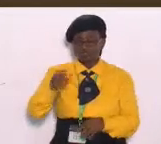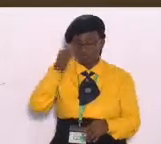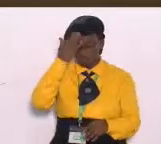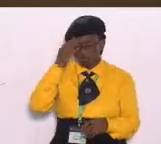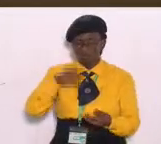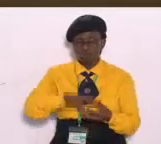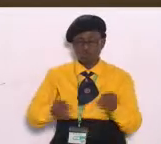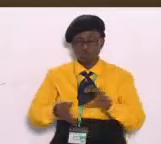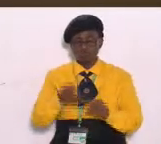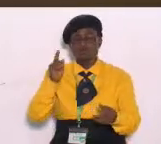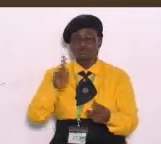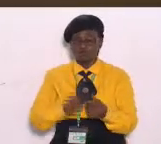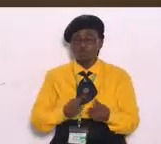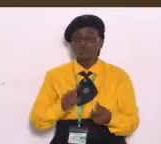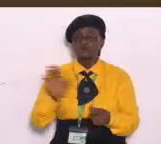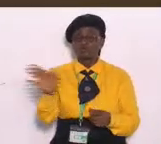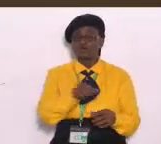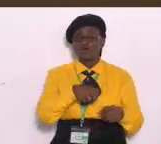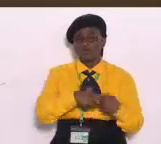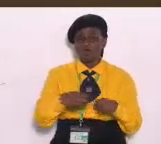problem.